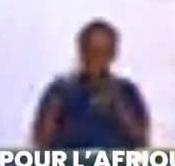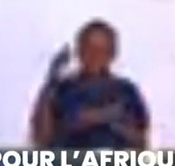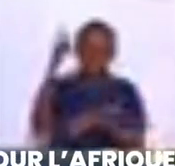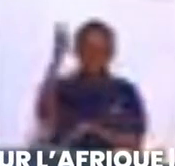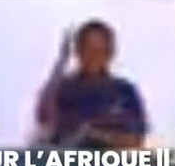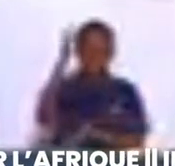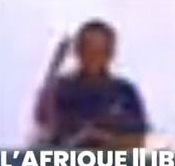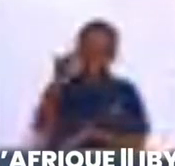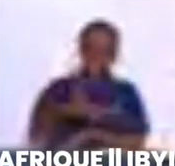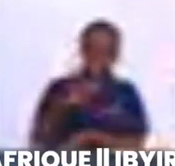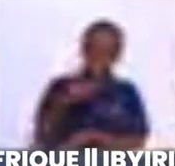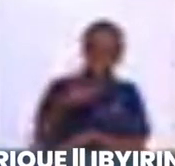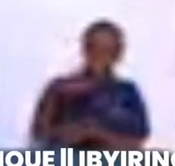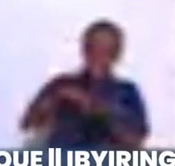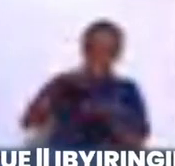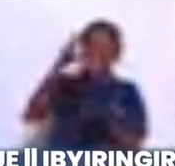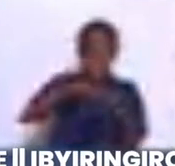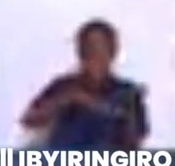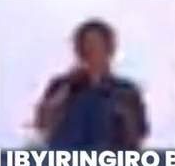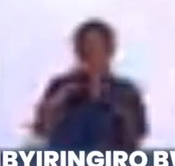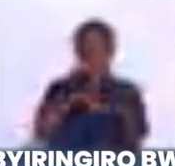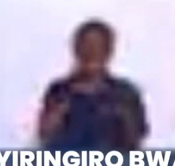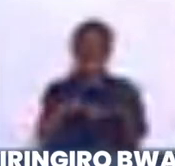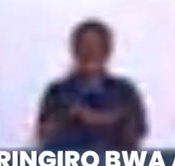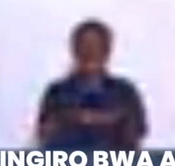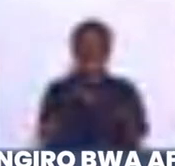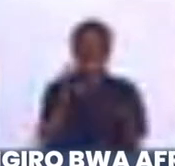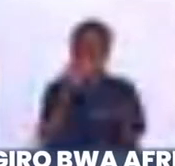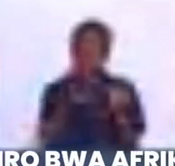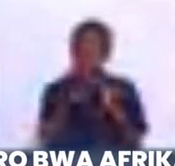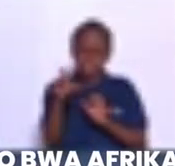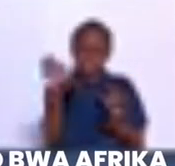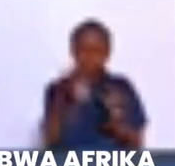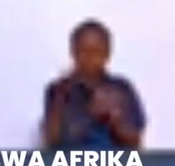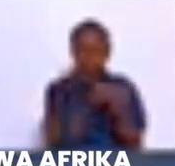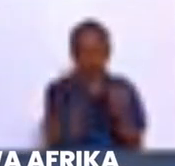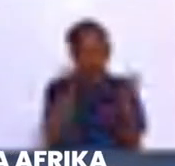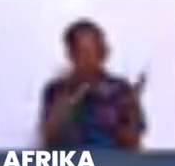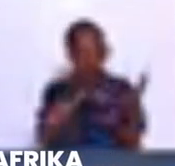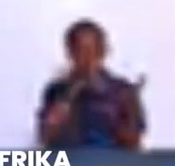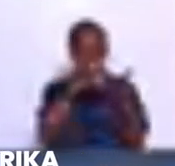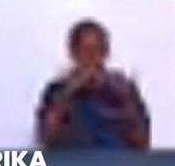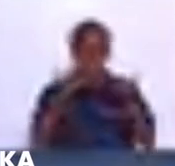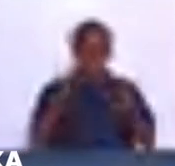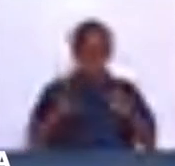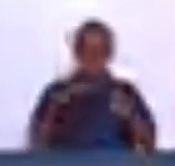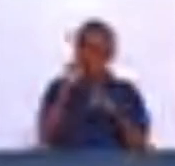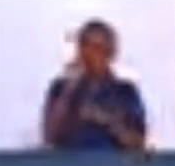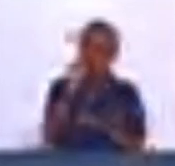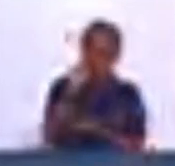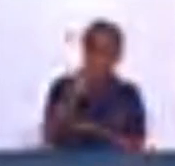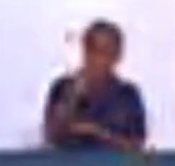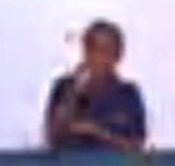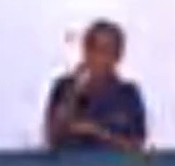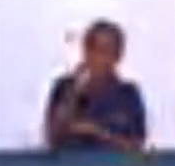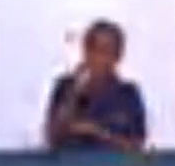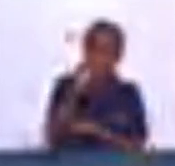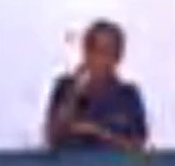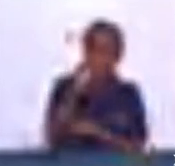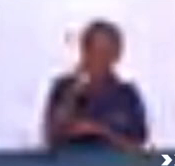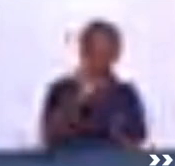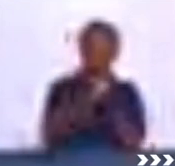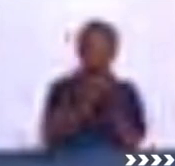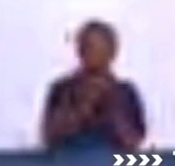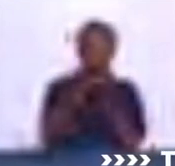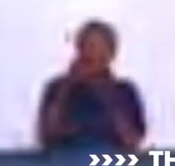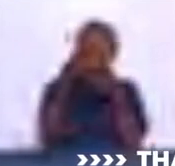Just read. If you can't read, we have so-called audio books. Listen,